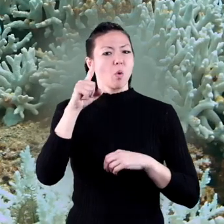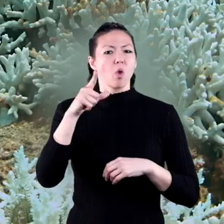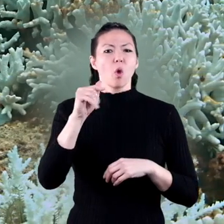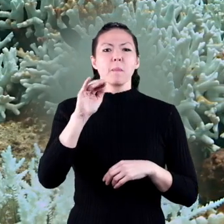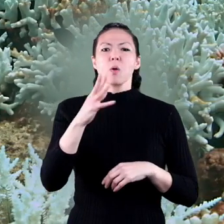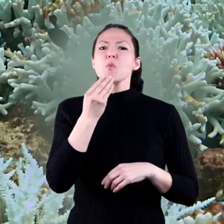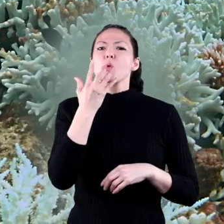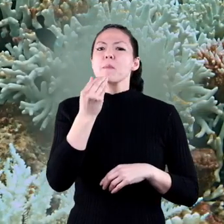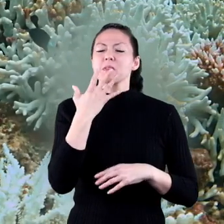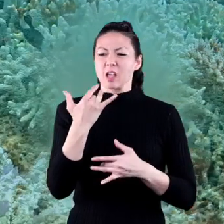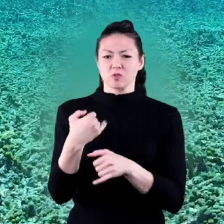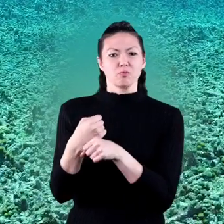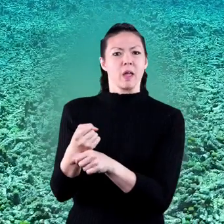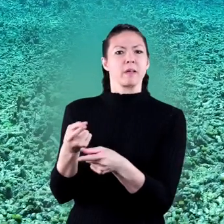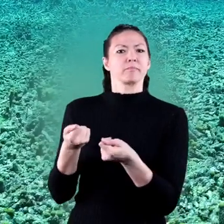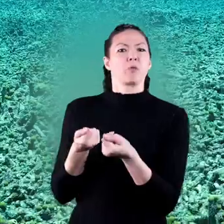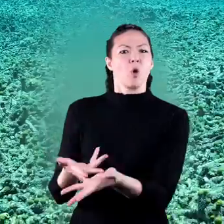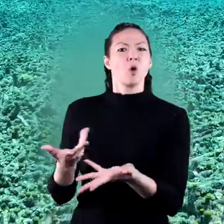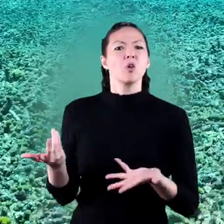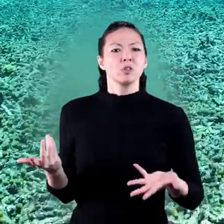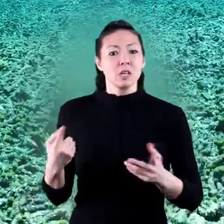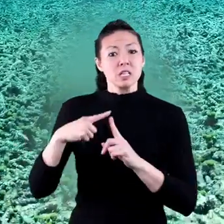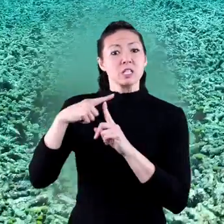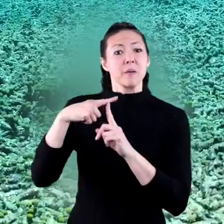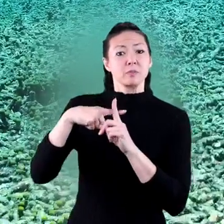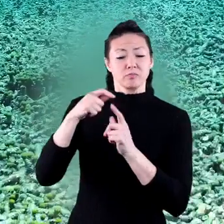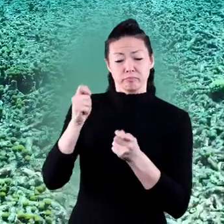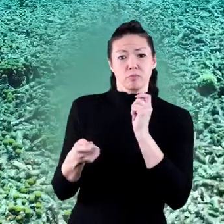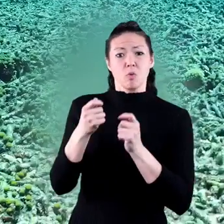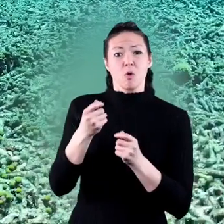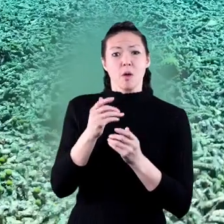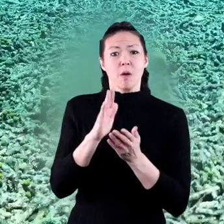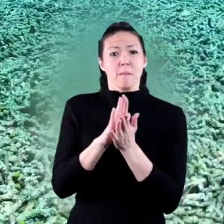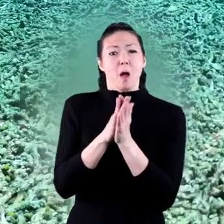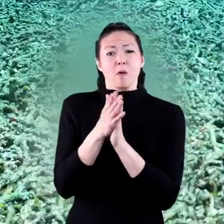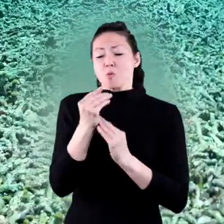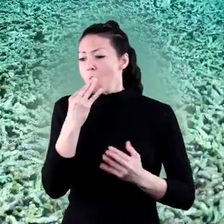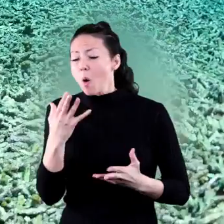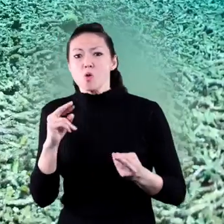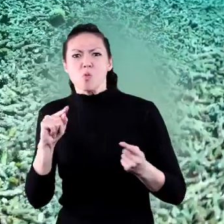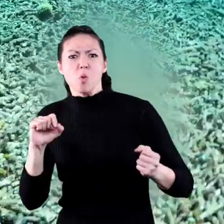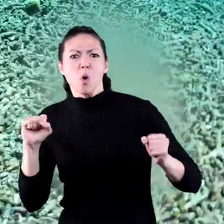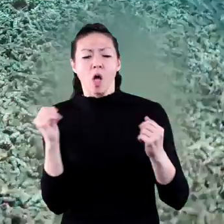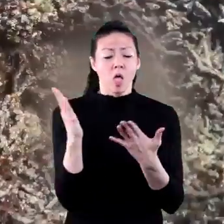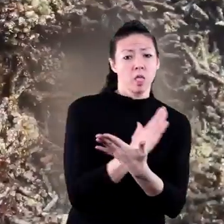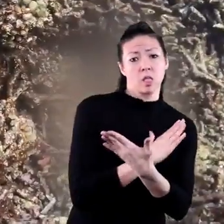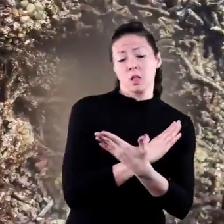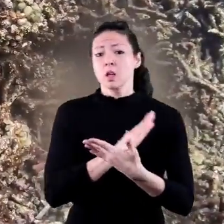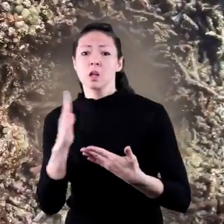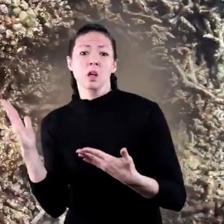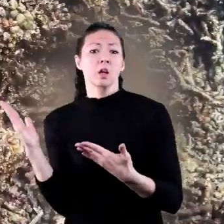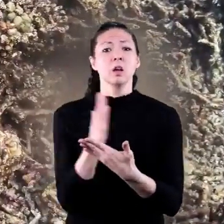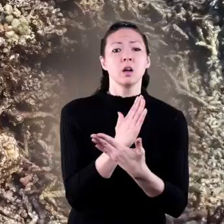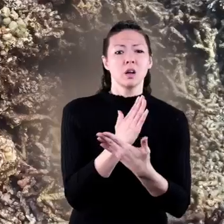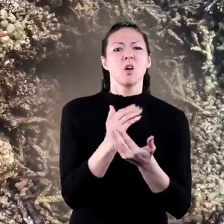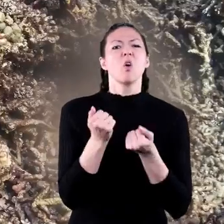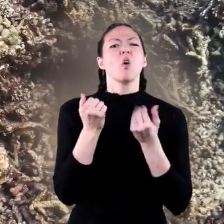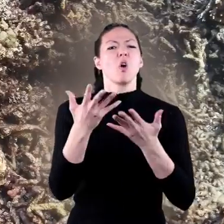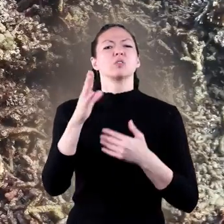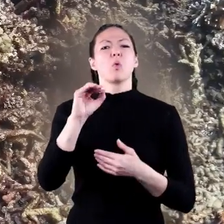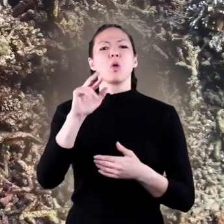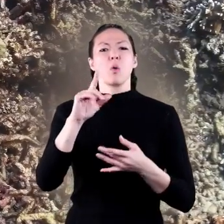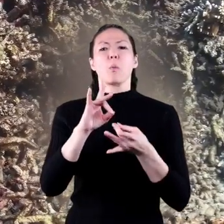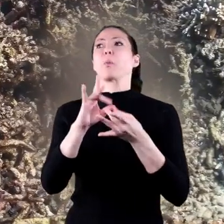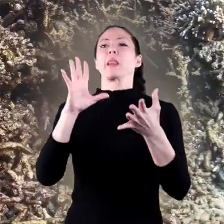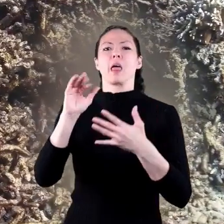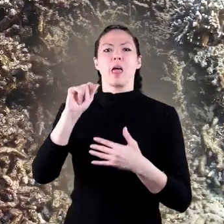warming creates. It occurs when the temperature of the water becomes too warm or too cold. When this happens, corals